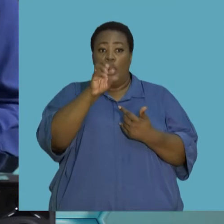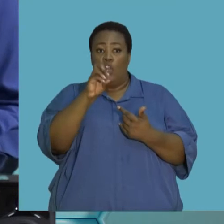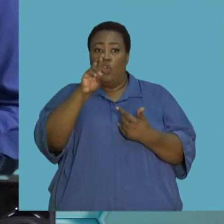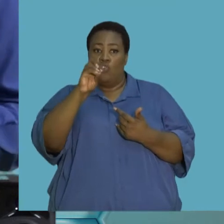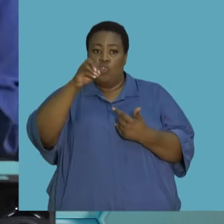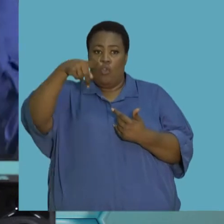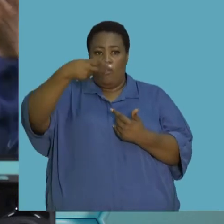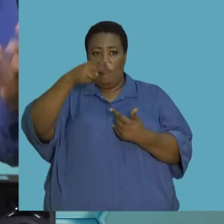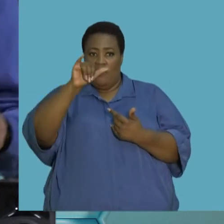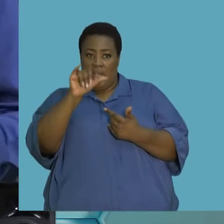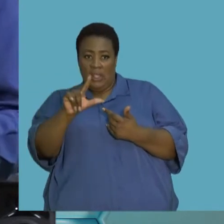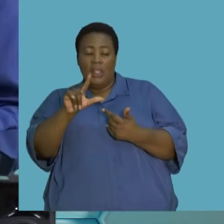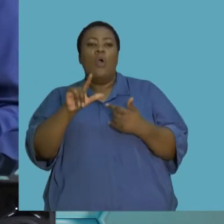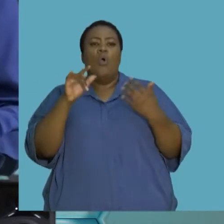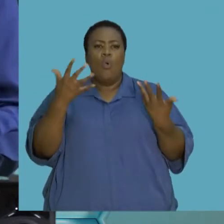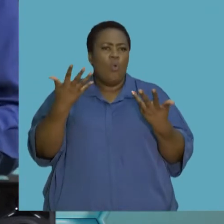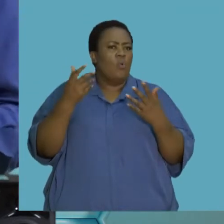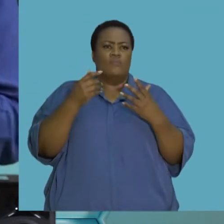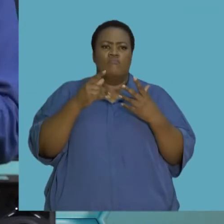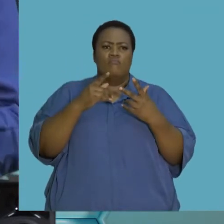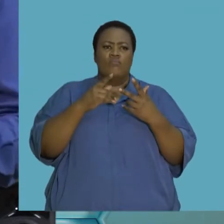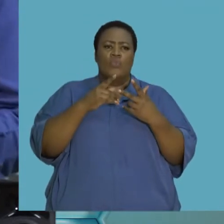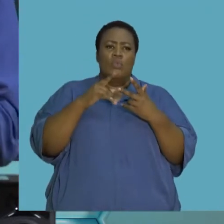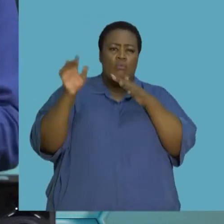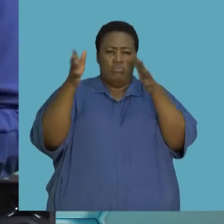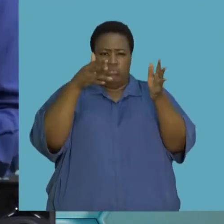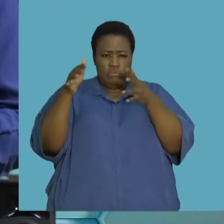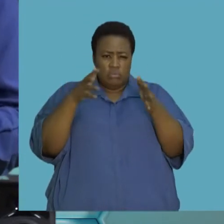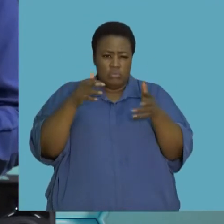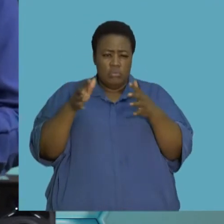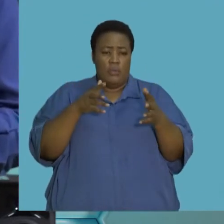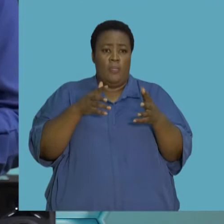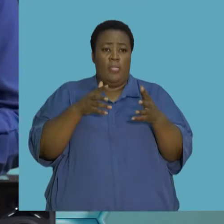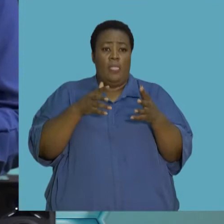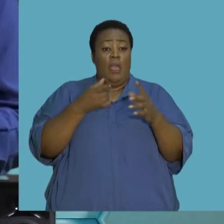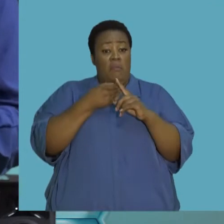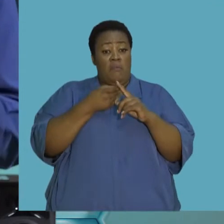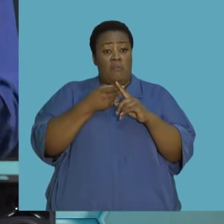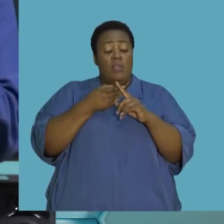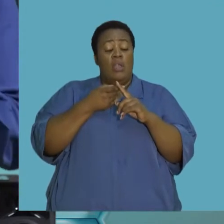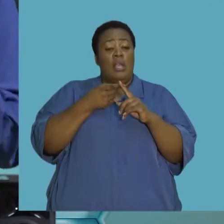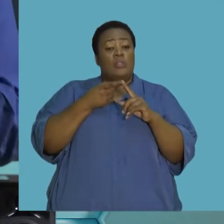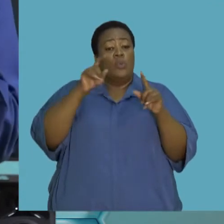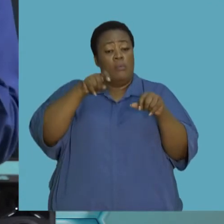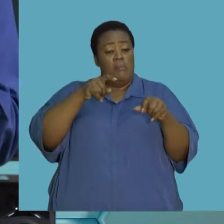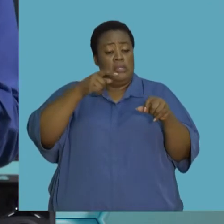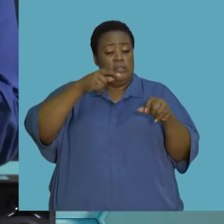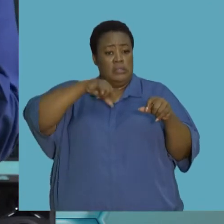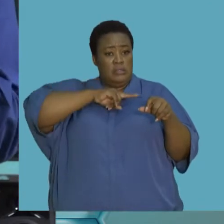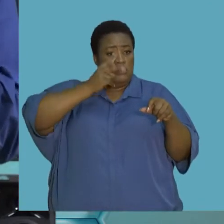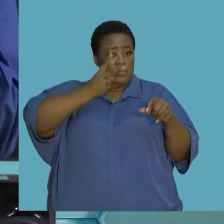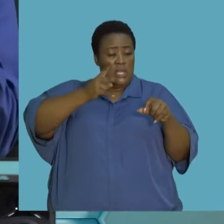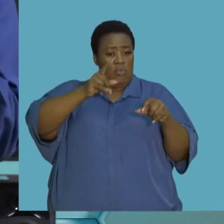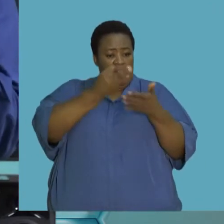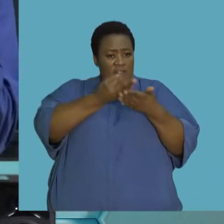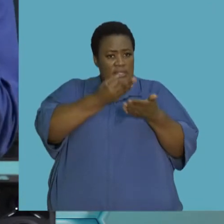green, or is it the oxygen and carbon dioxide that is used and produced by the plant? So we've got to establish exactly what